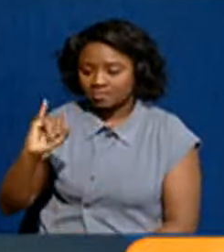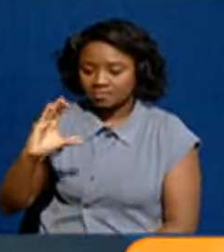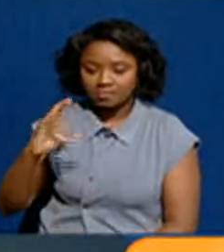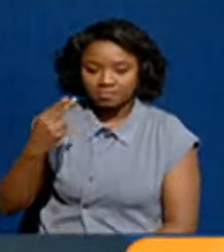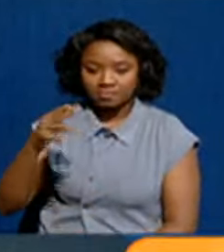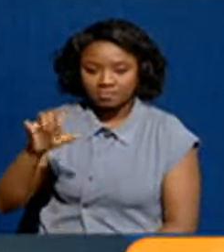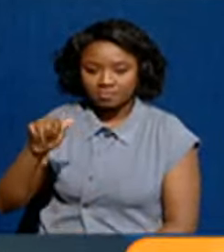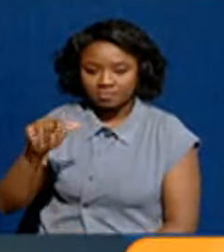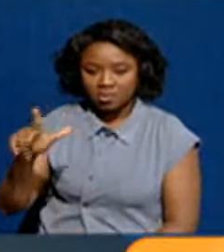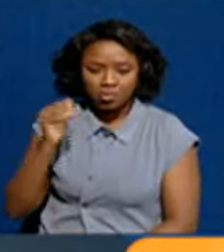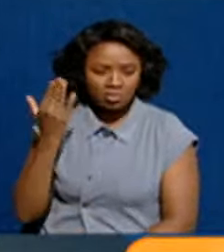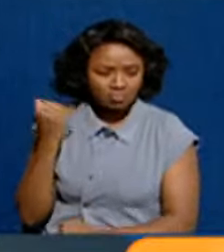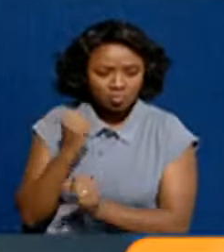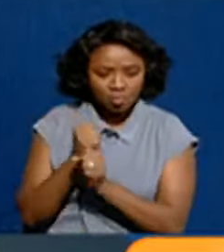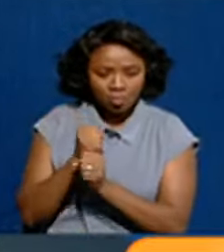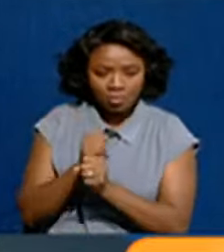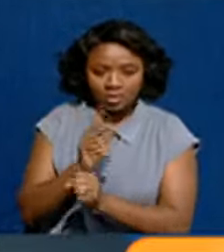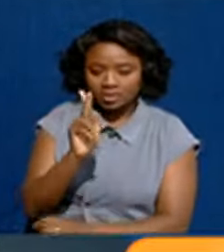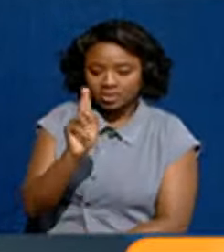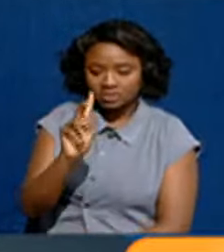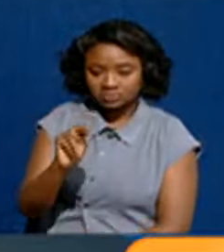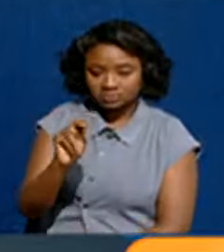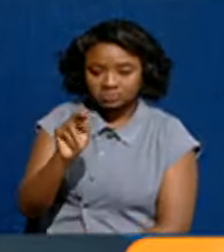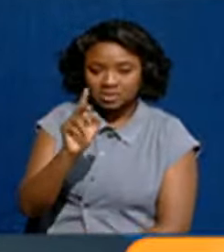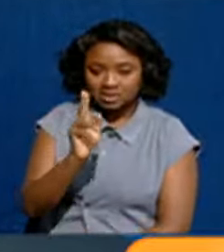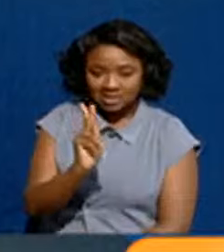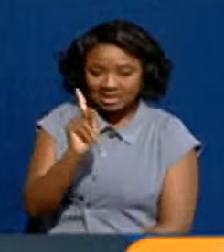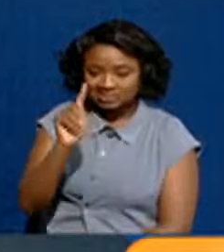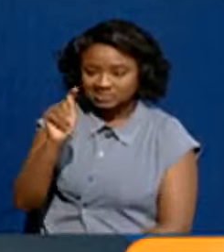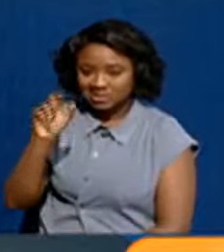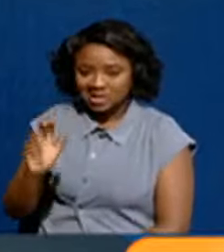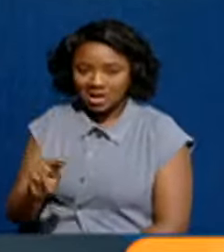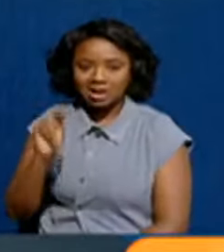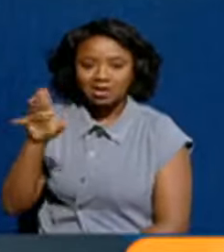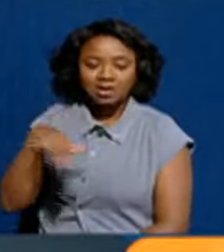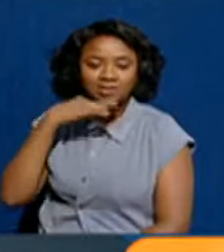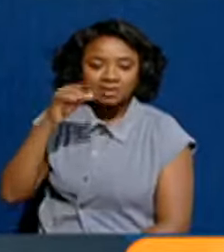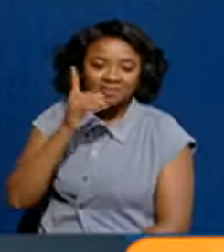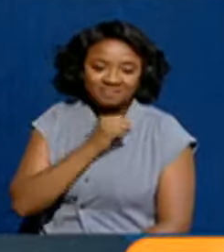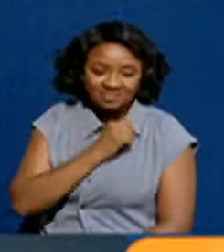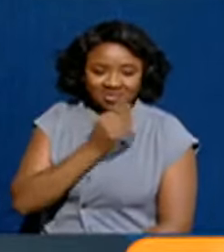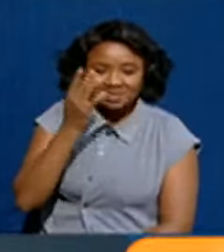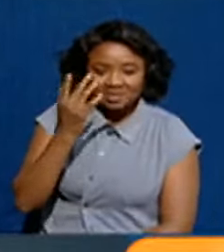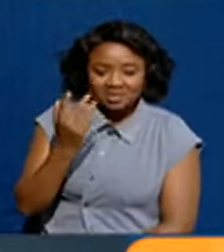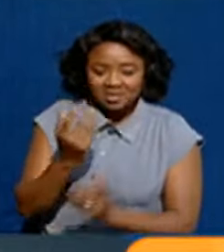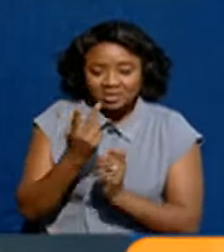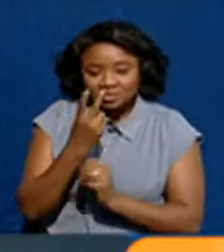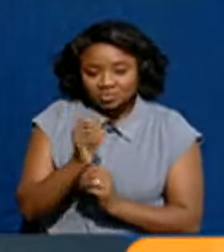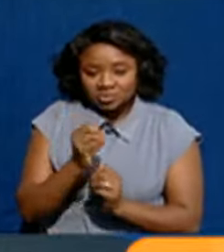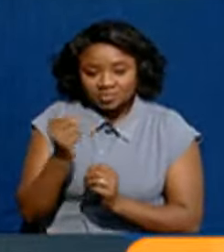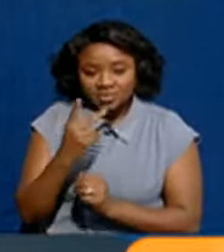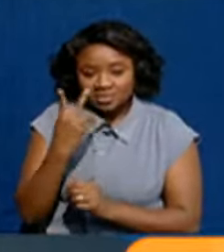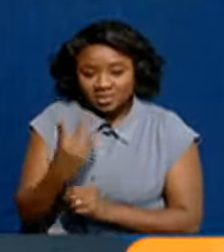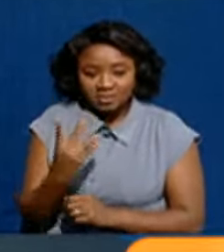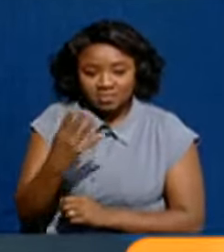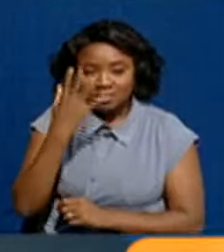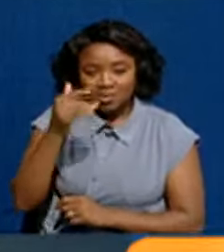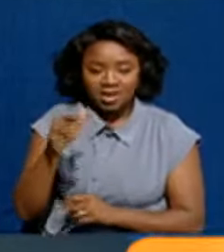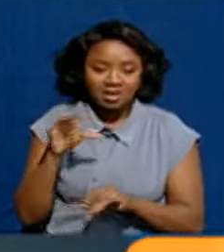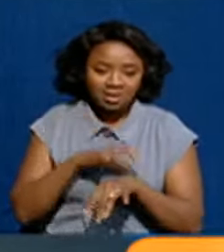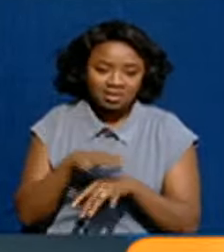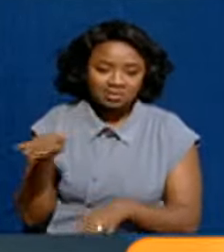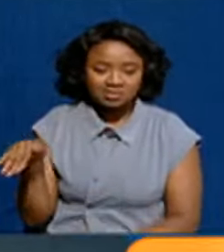veteran broadcast journalist who passed away on the 20th of April due to complications arising from a stroke. As Michael